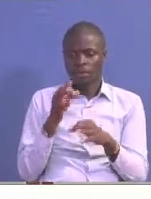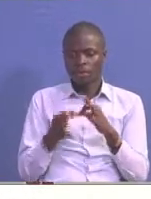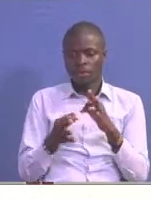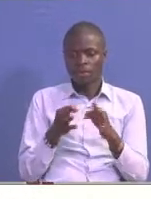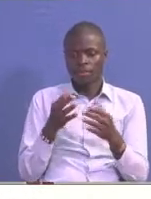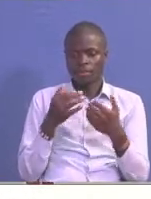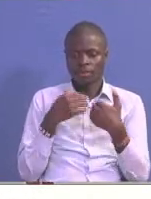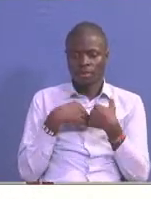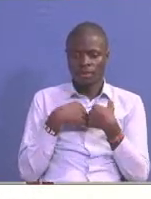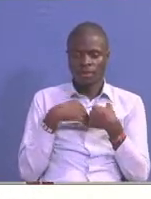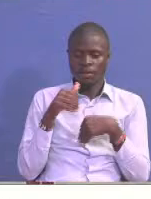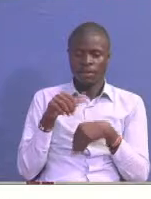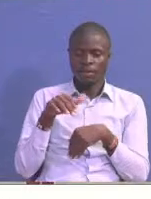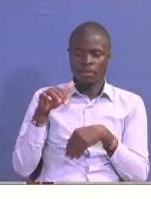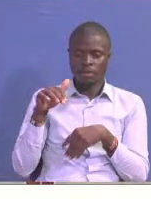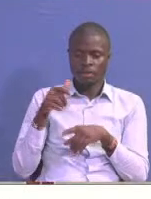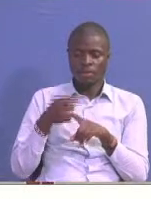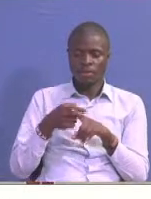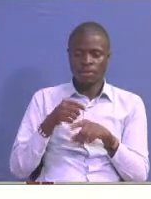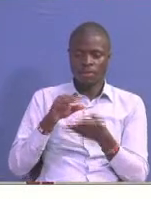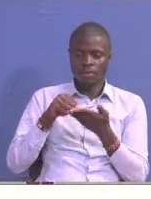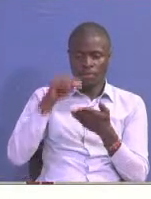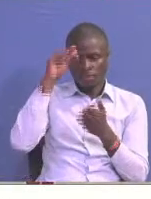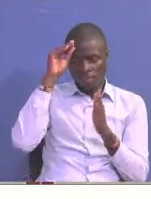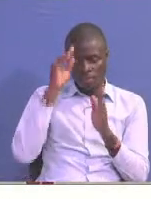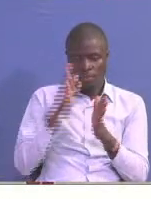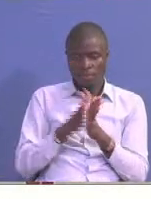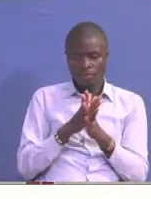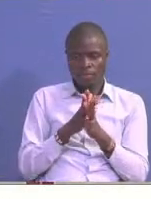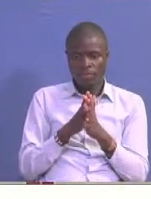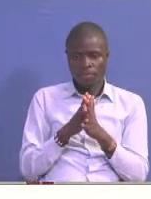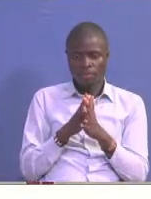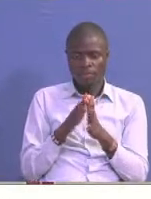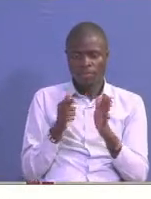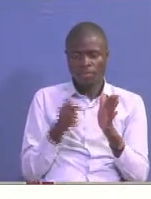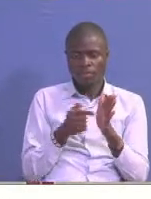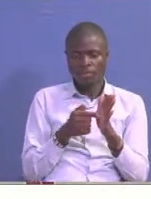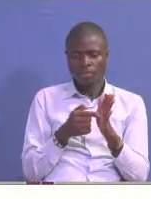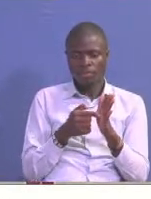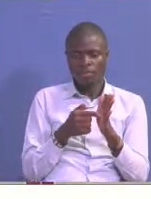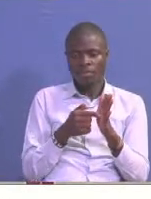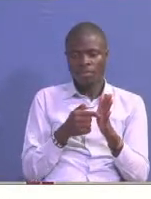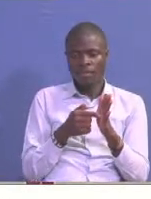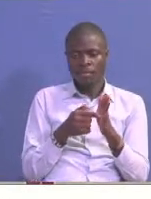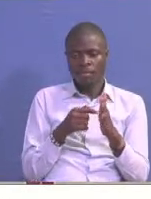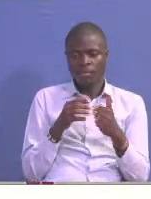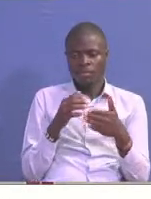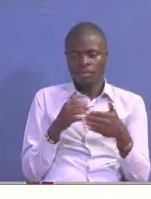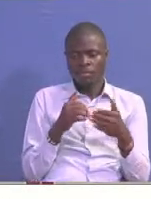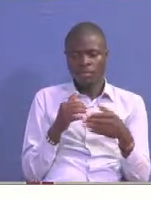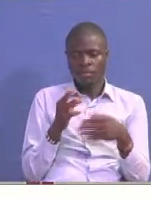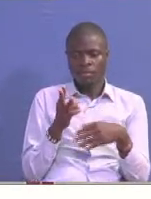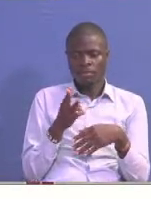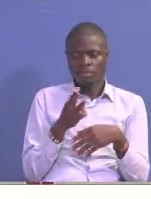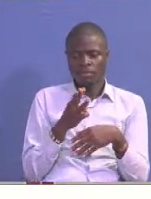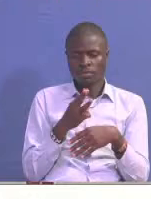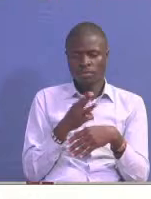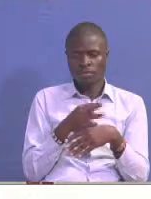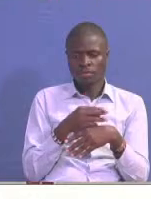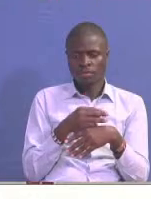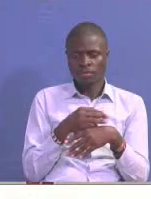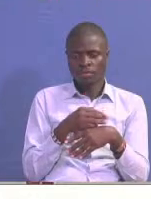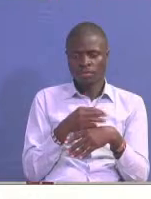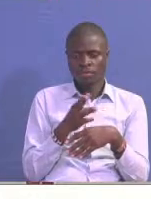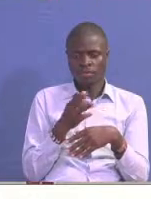seated behind us. We want to give this section a chance before we get the last one question. So we